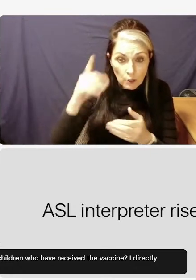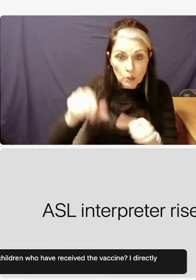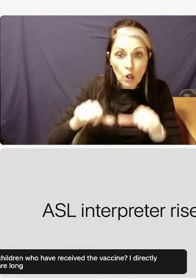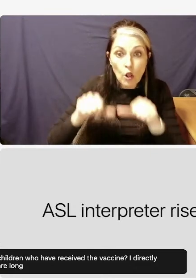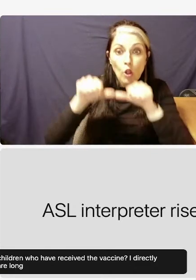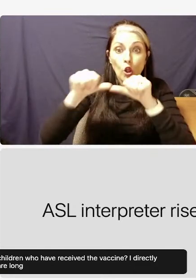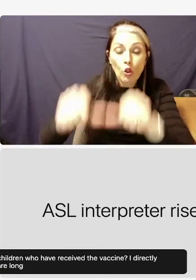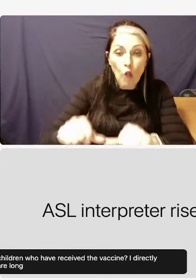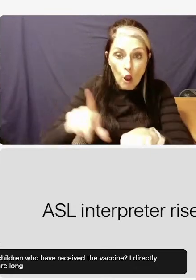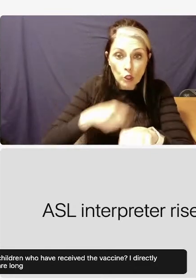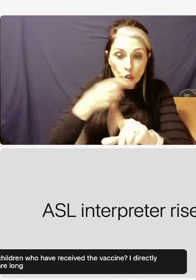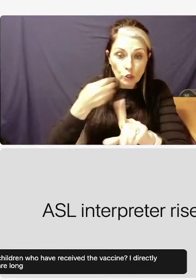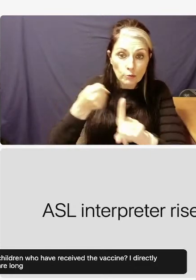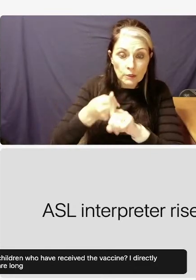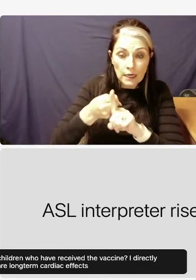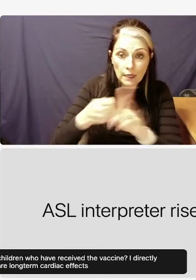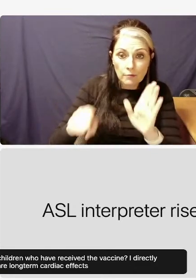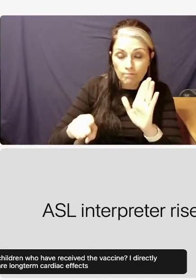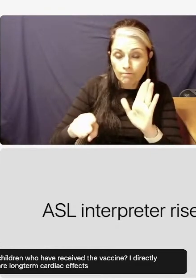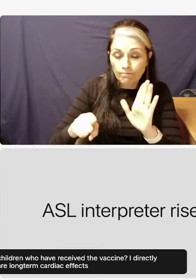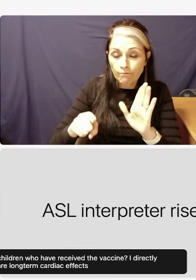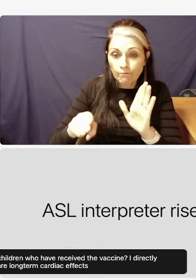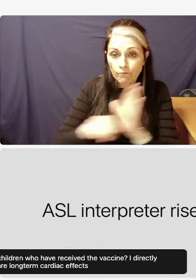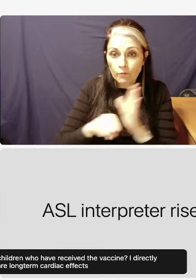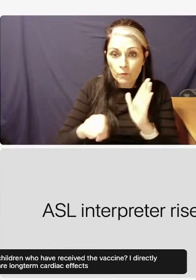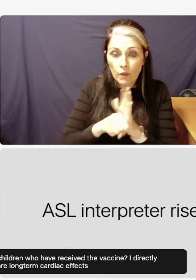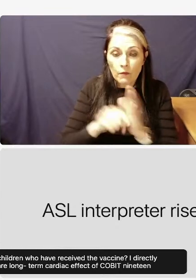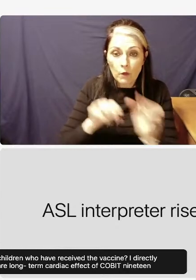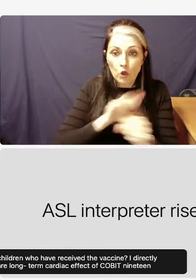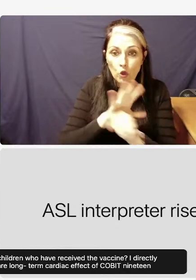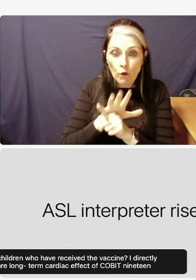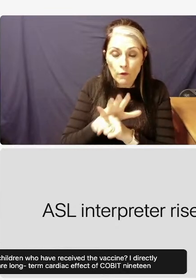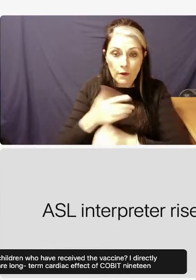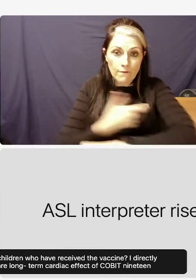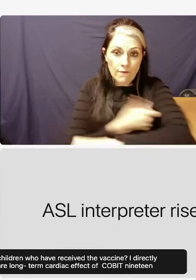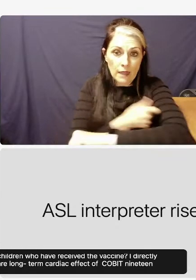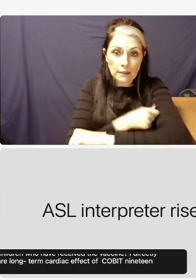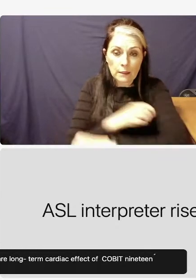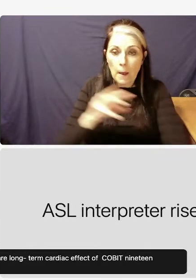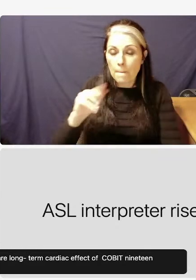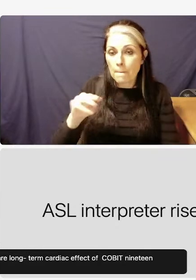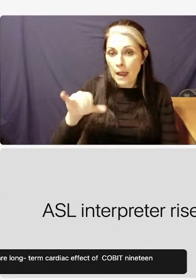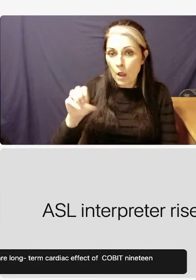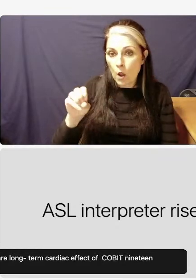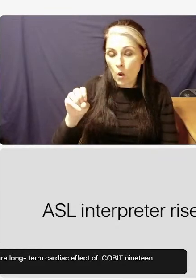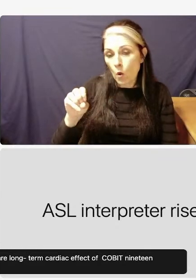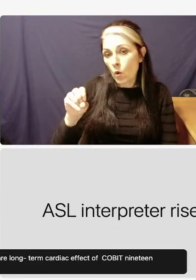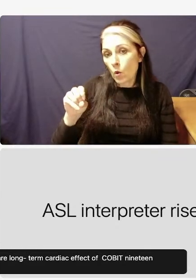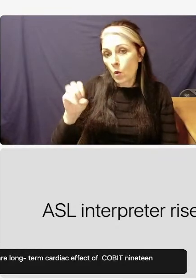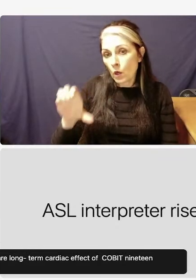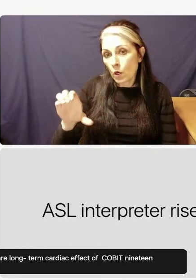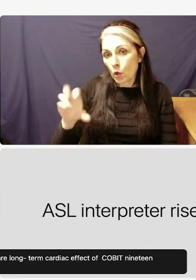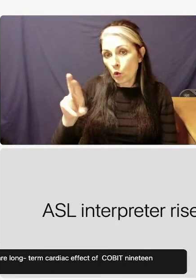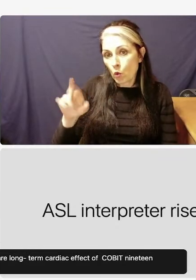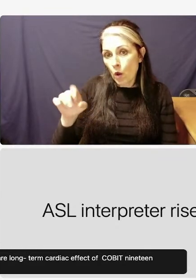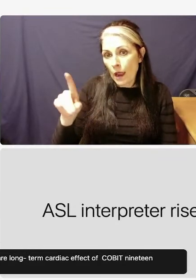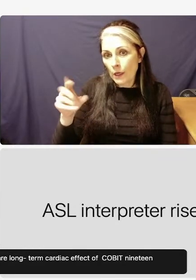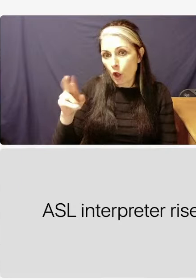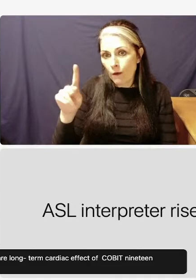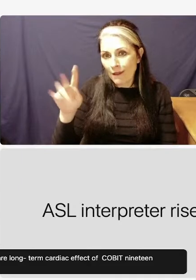cardiac effects of covid19 vaccine-associated myocarditis myocarditis is a serious metal